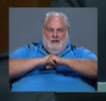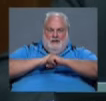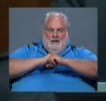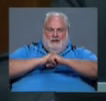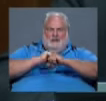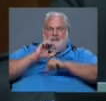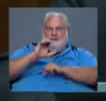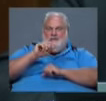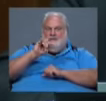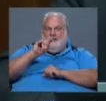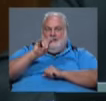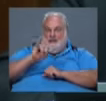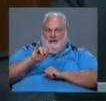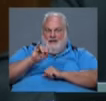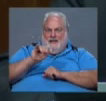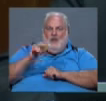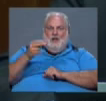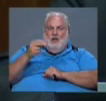City Hall,